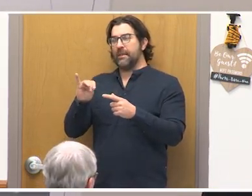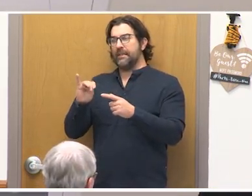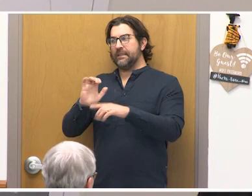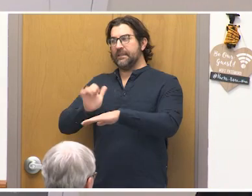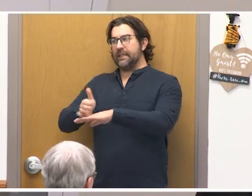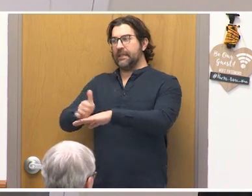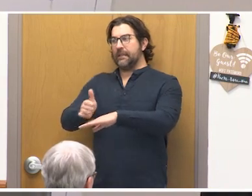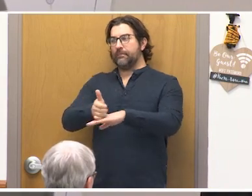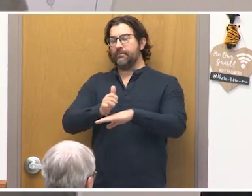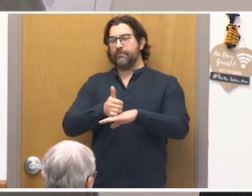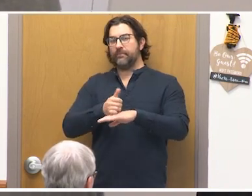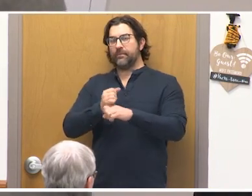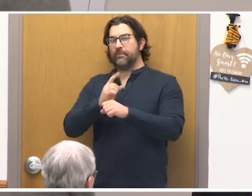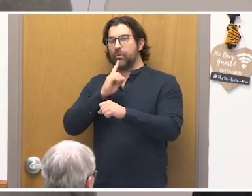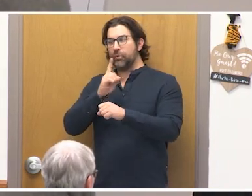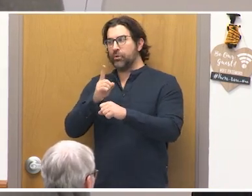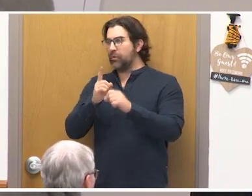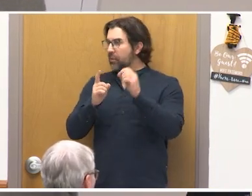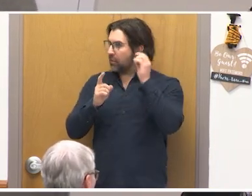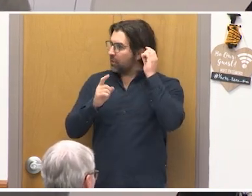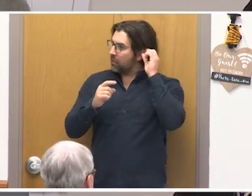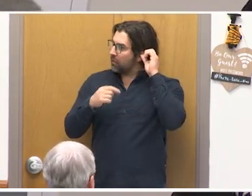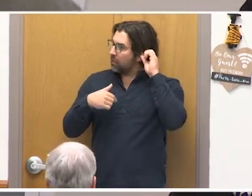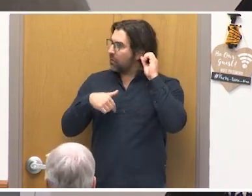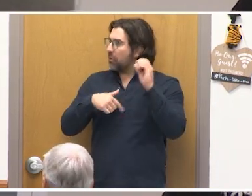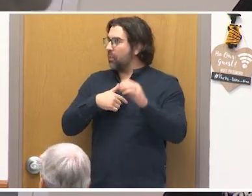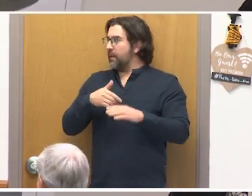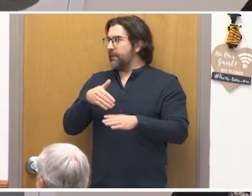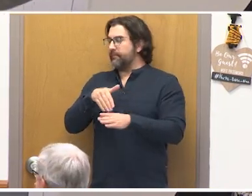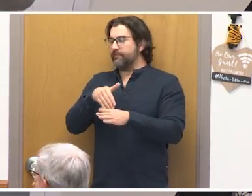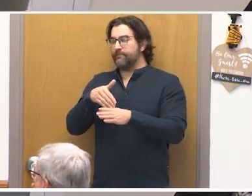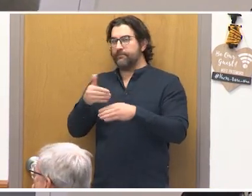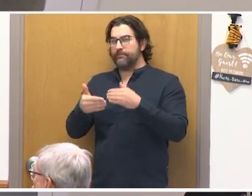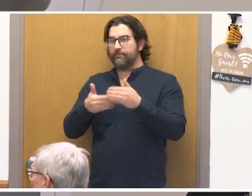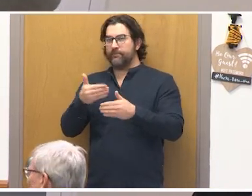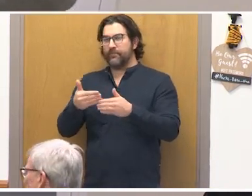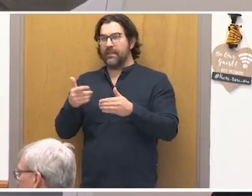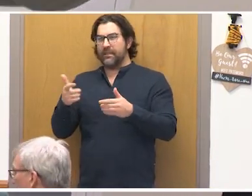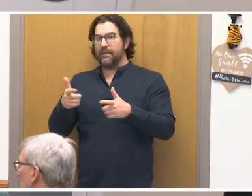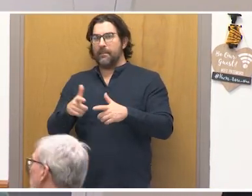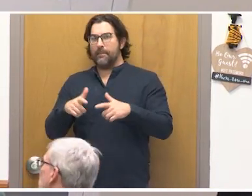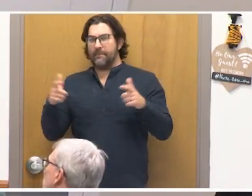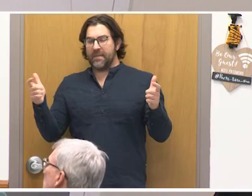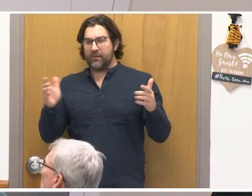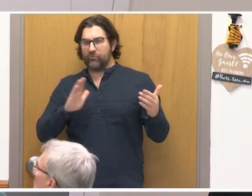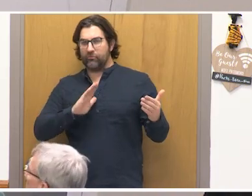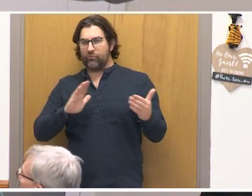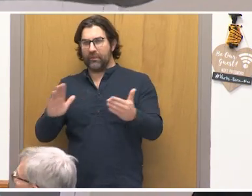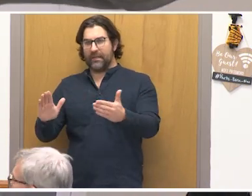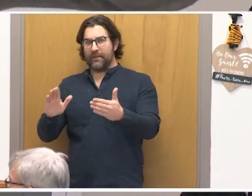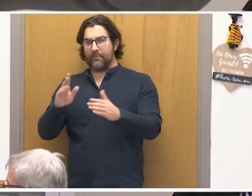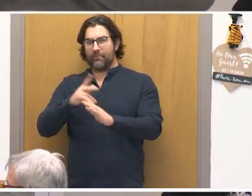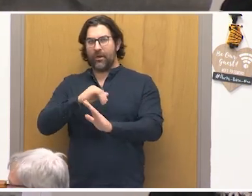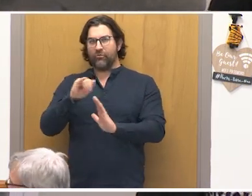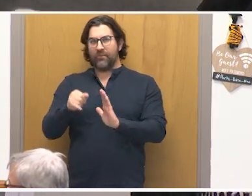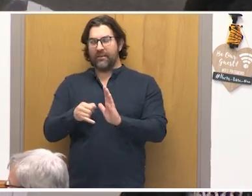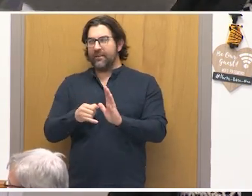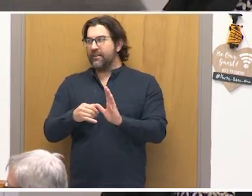to sort of make sure that we do tow that line. This is a larger corridor project that